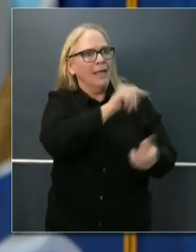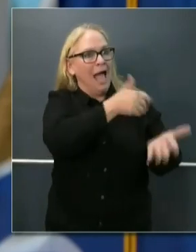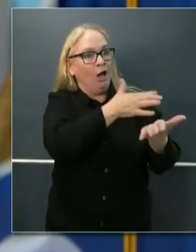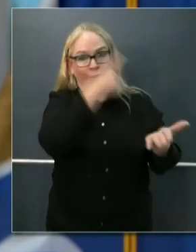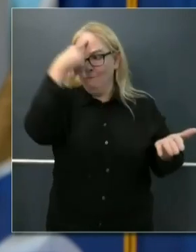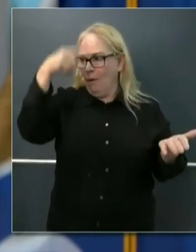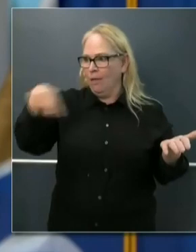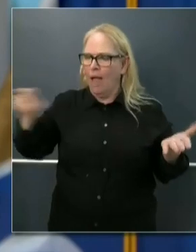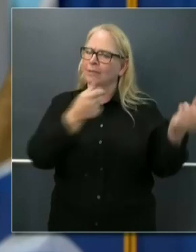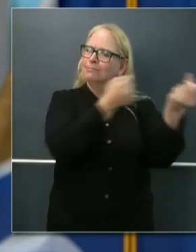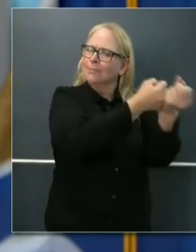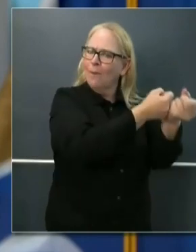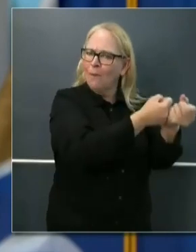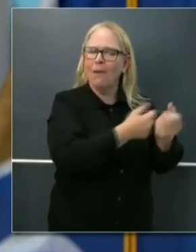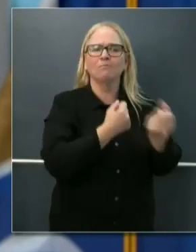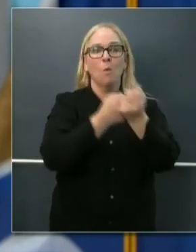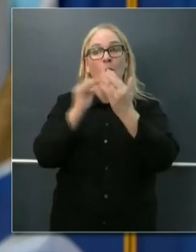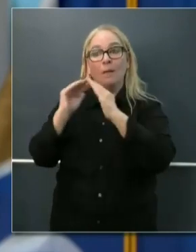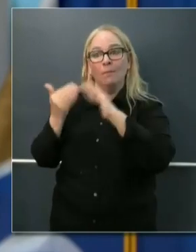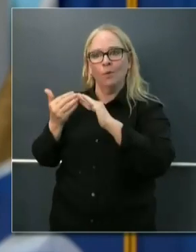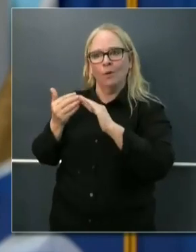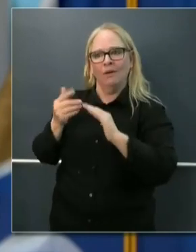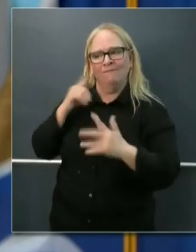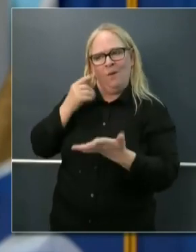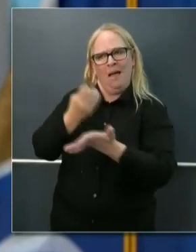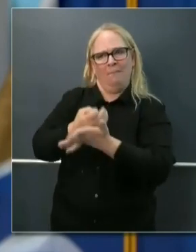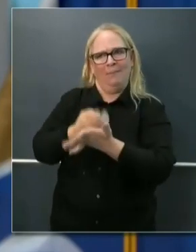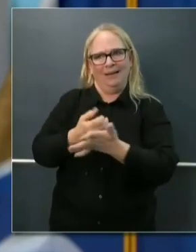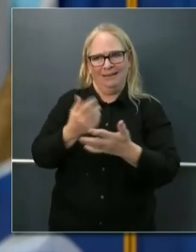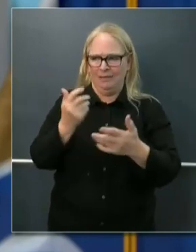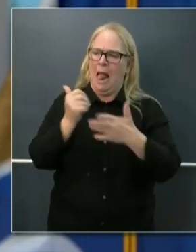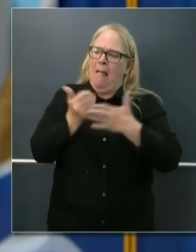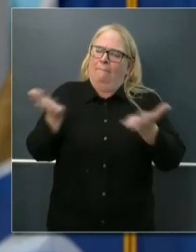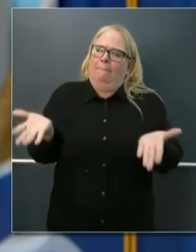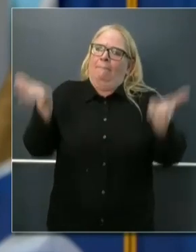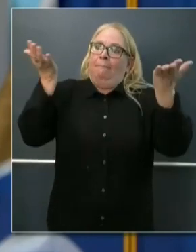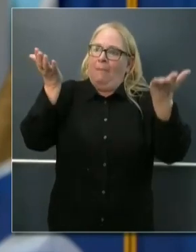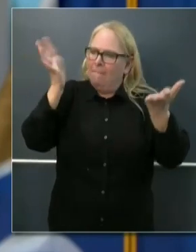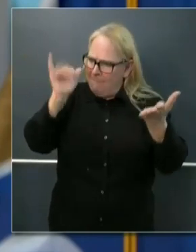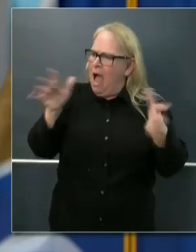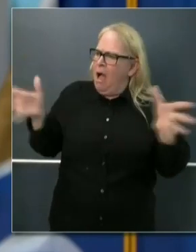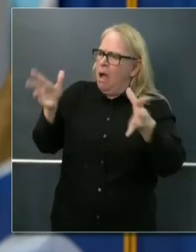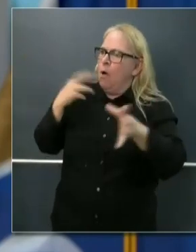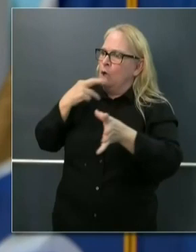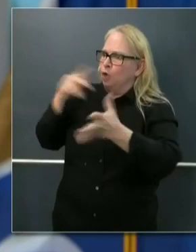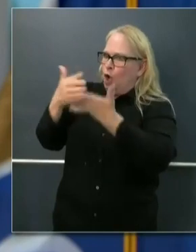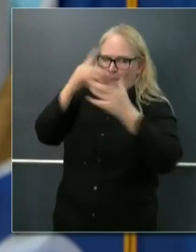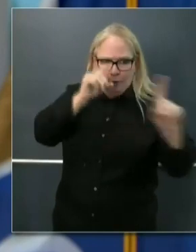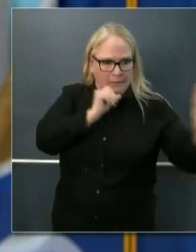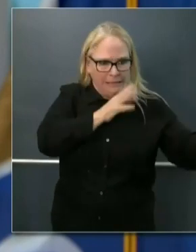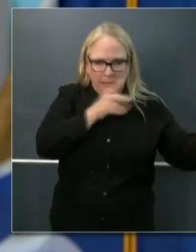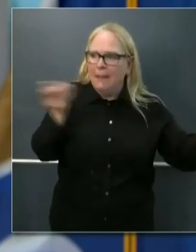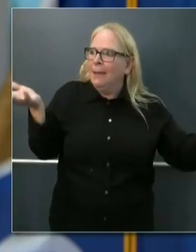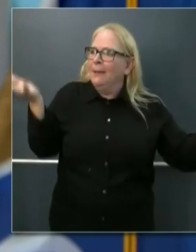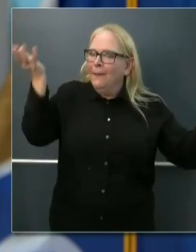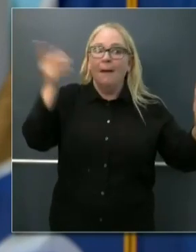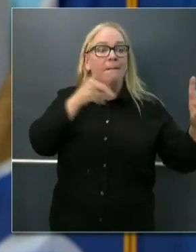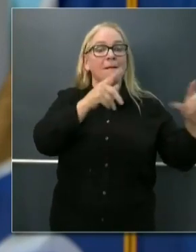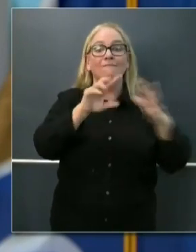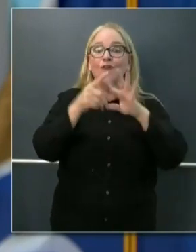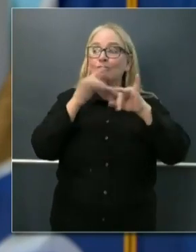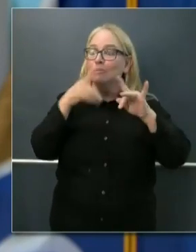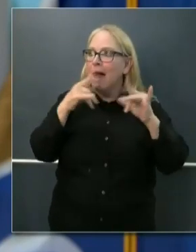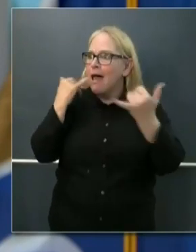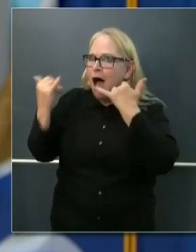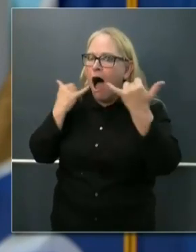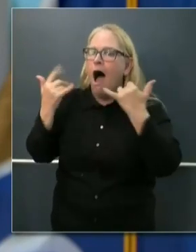our communities in terms of the economic activity that this program will generate, and then making available